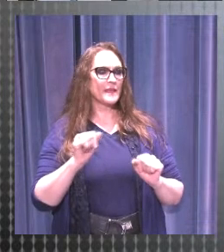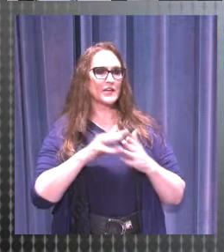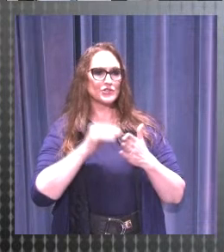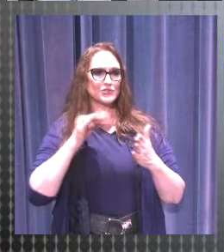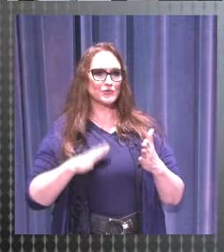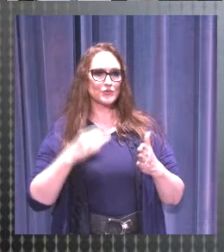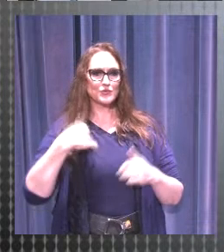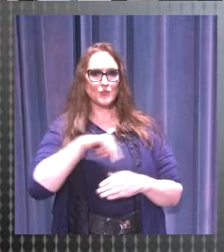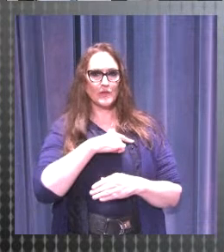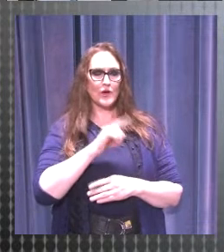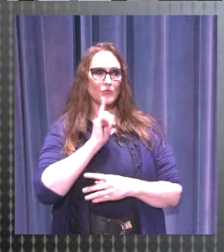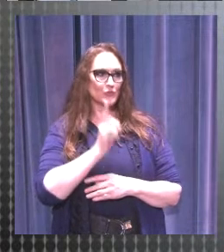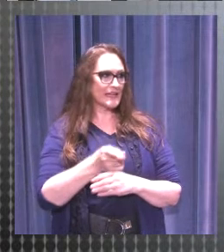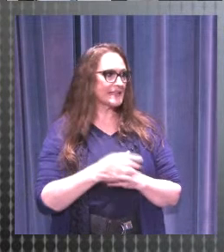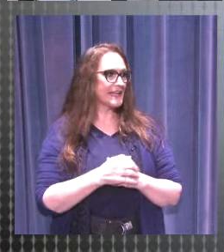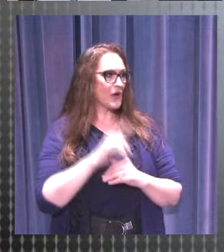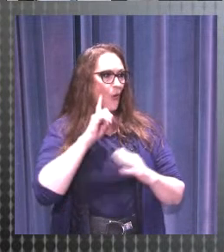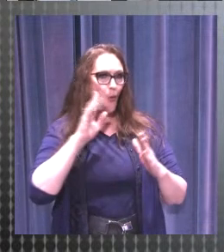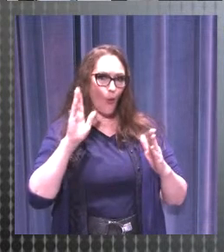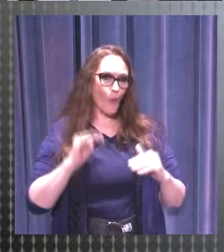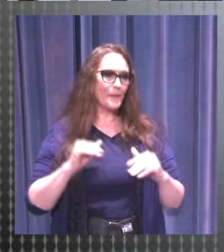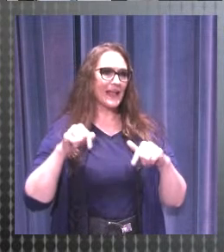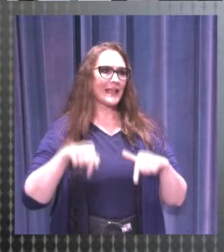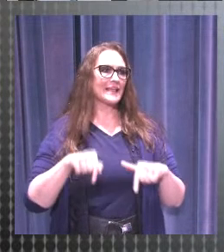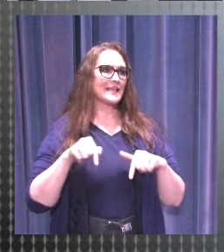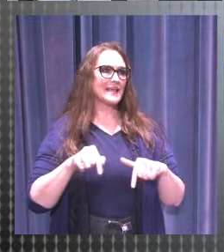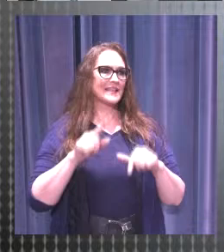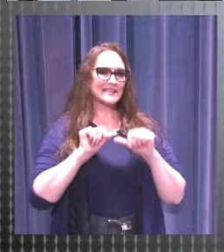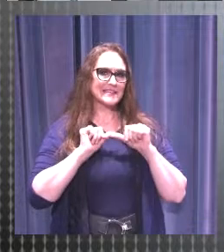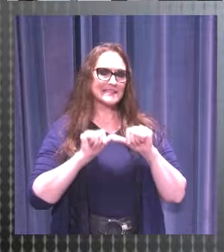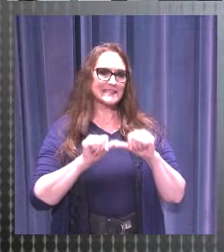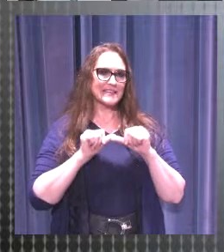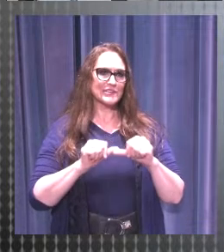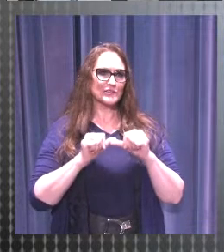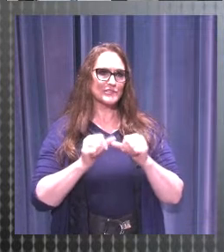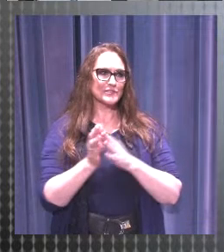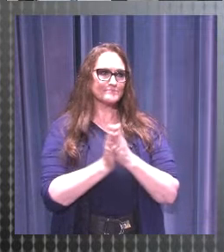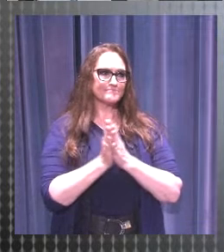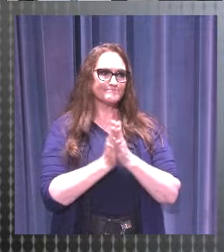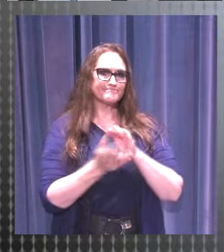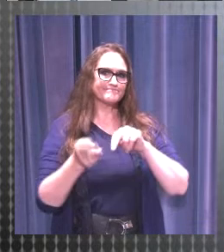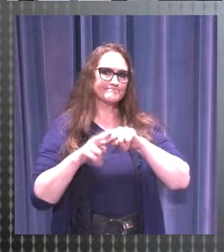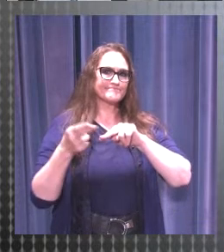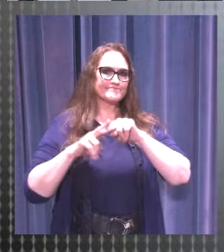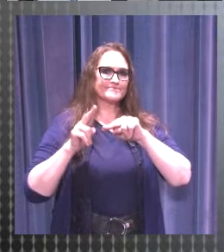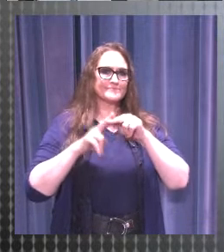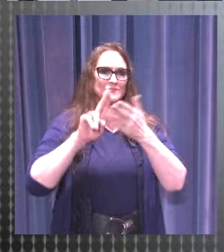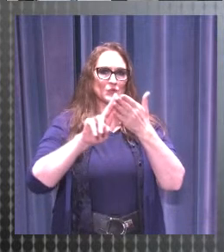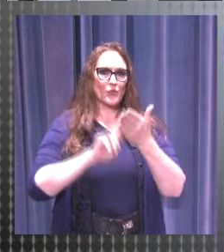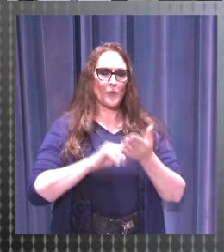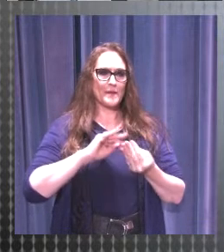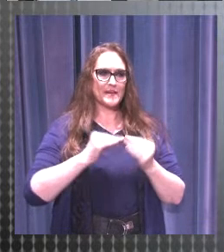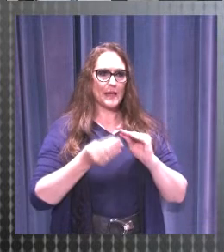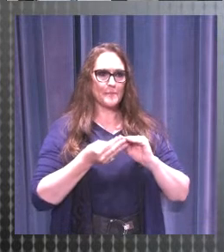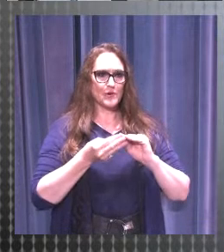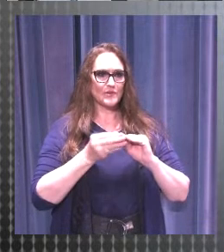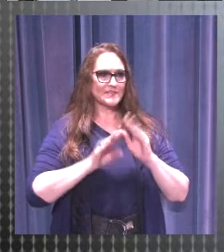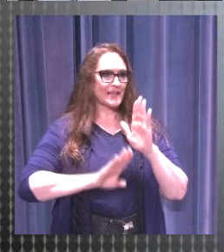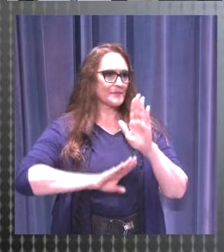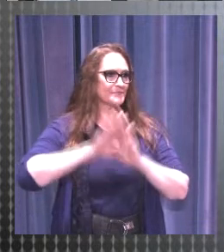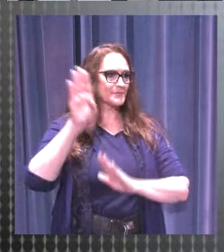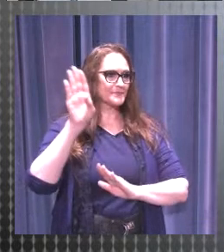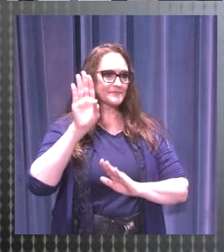really hoping that this continues to drive our enrollment numbers north of what they've